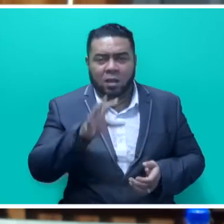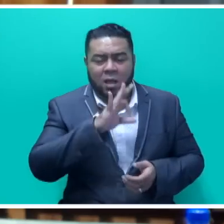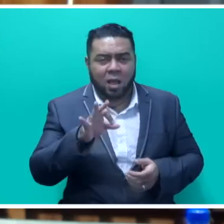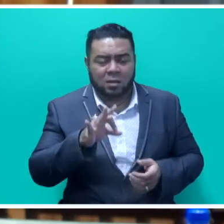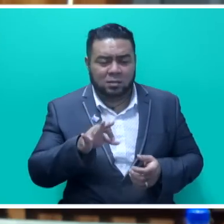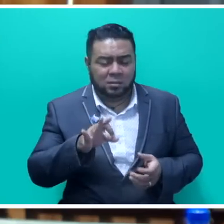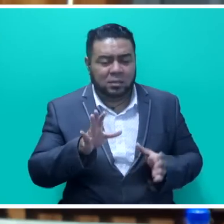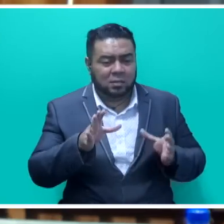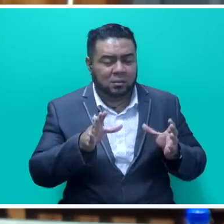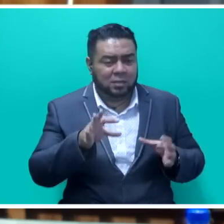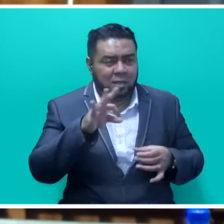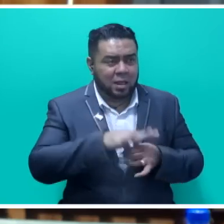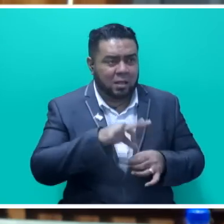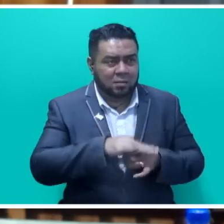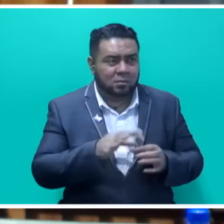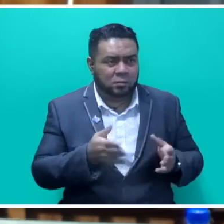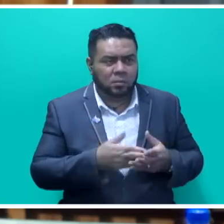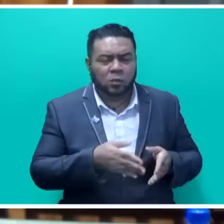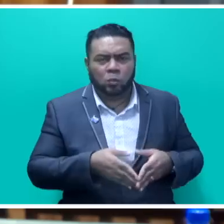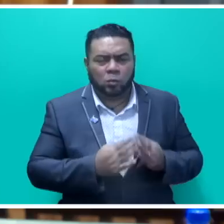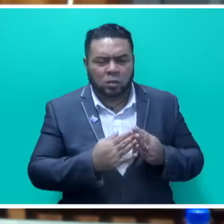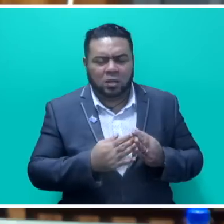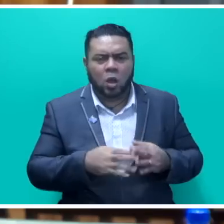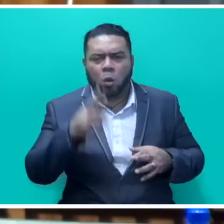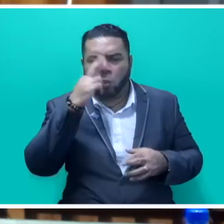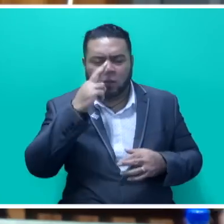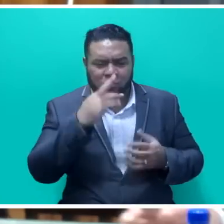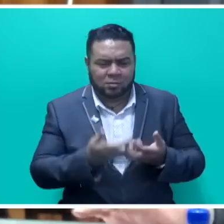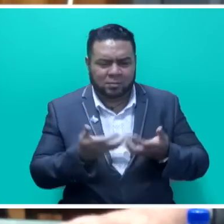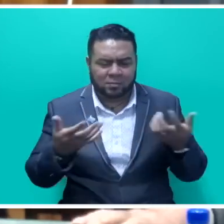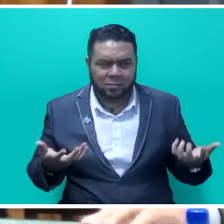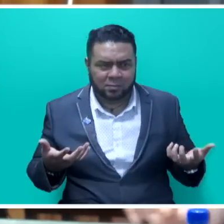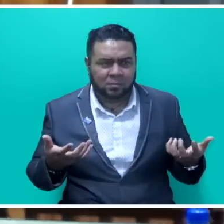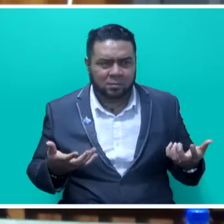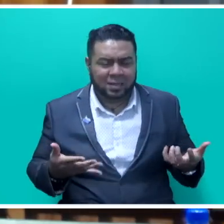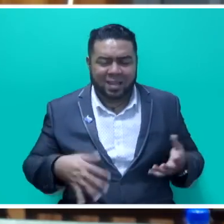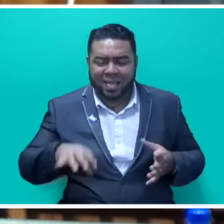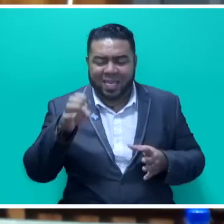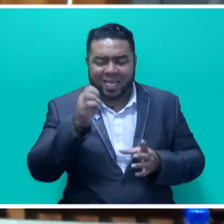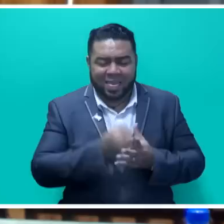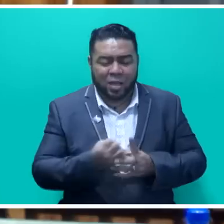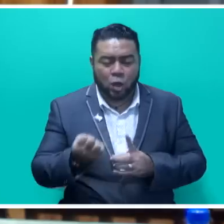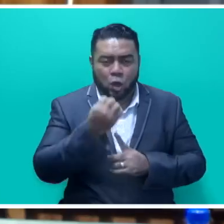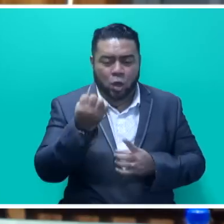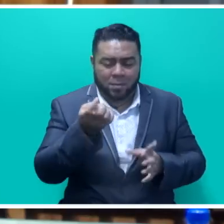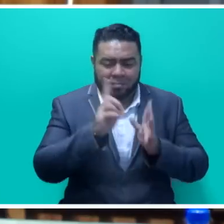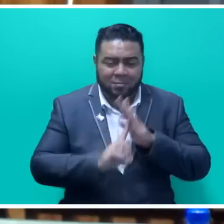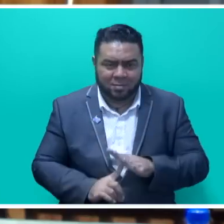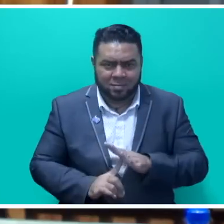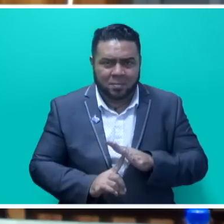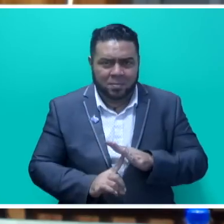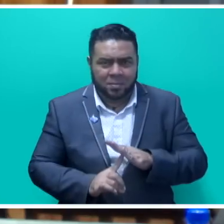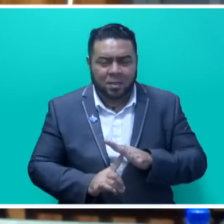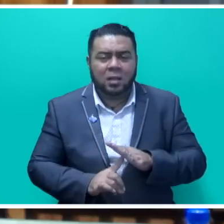regime. We were accused of racial persecution, economic deprivation, sacking